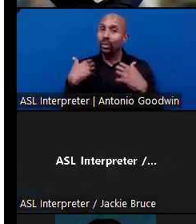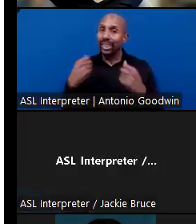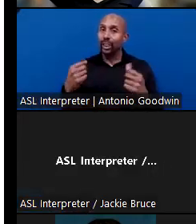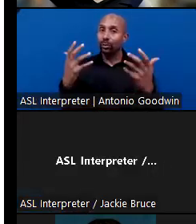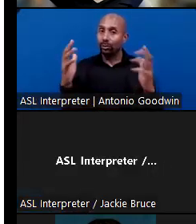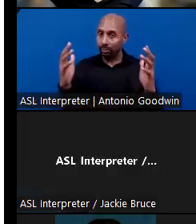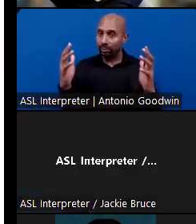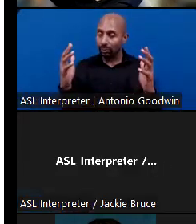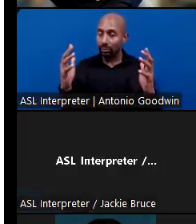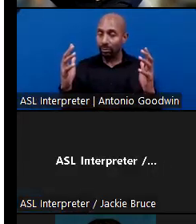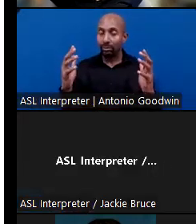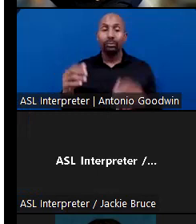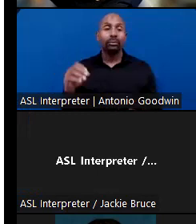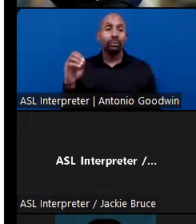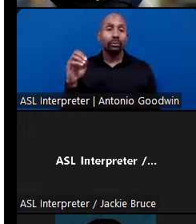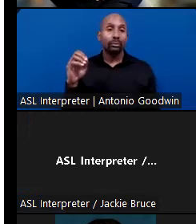And